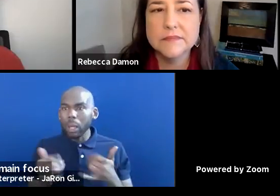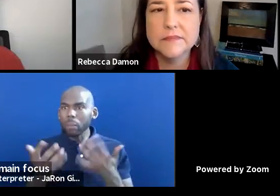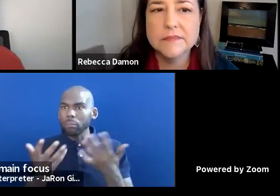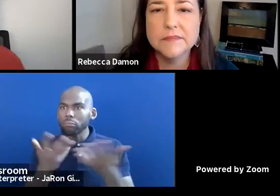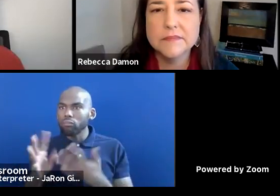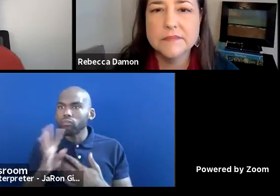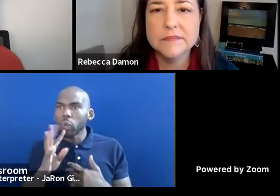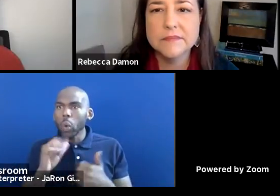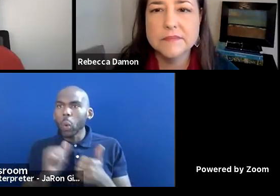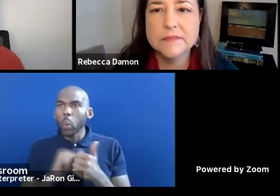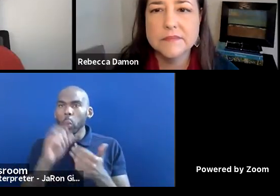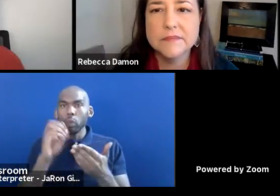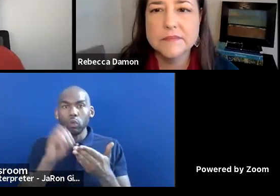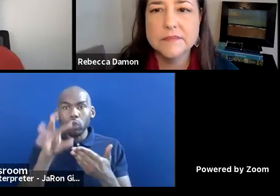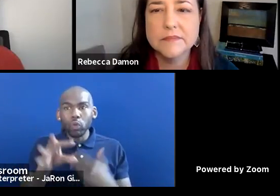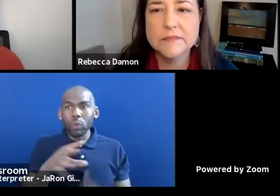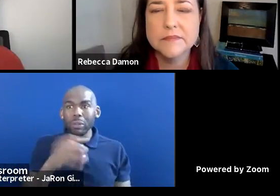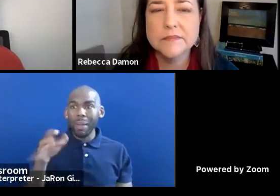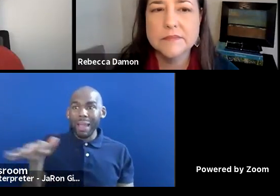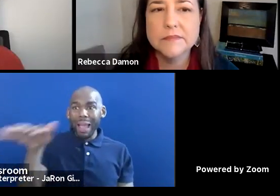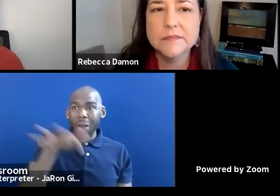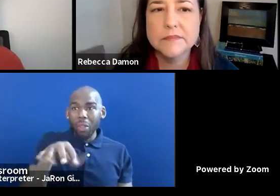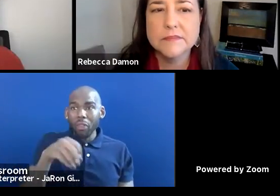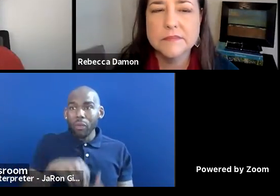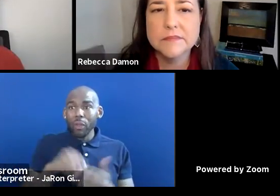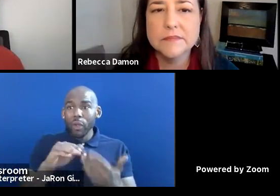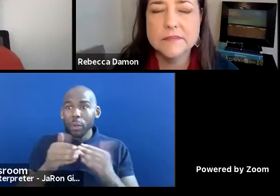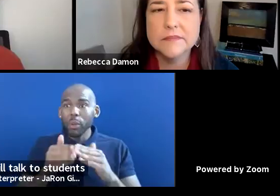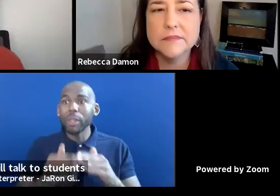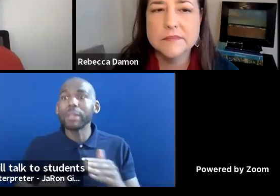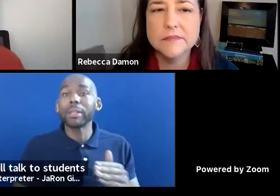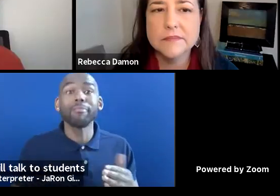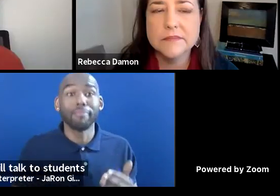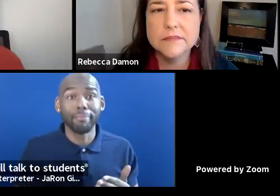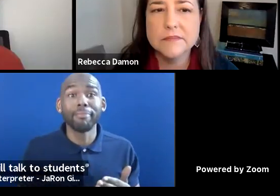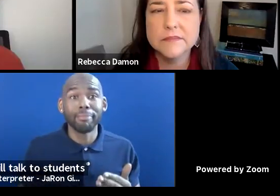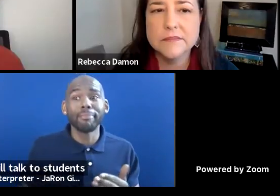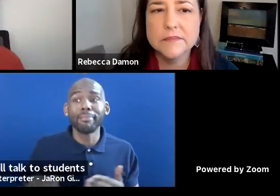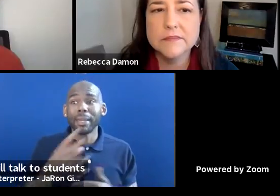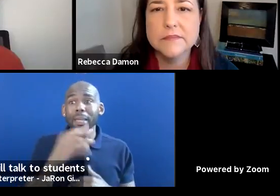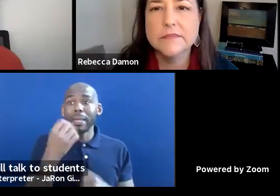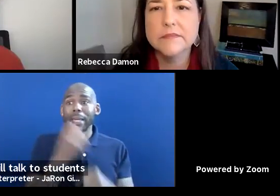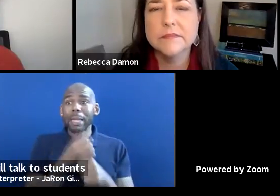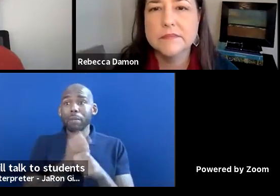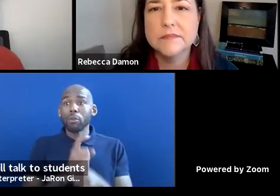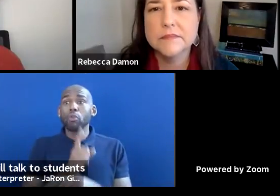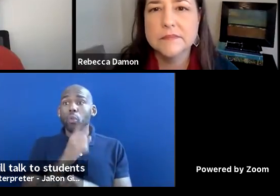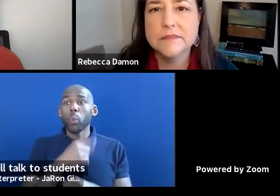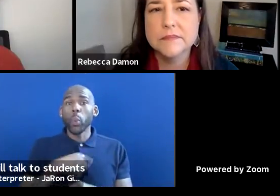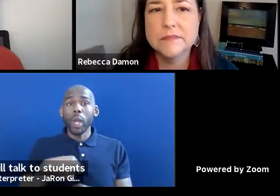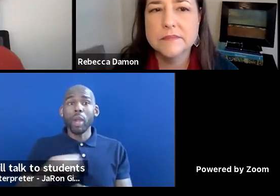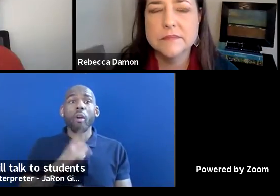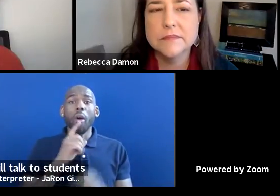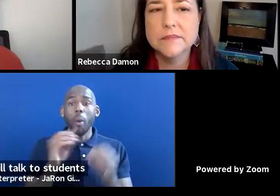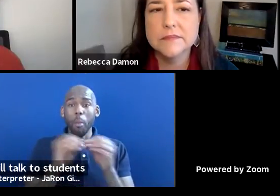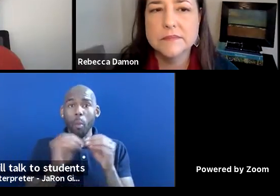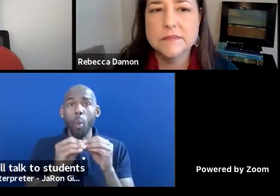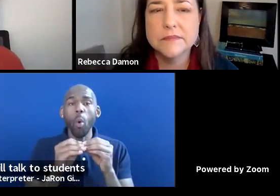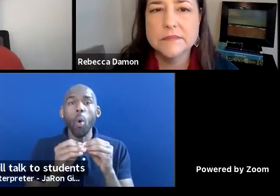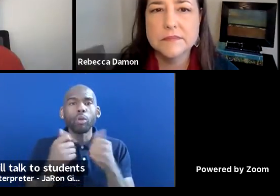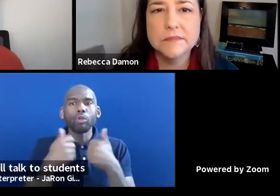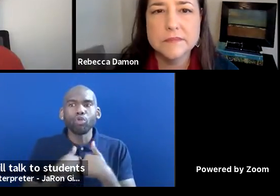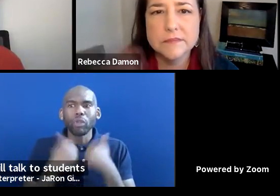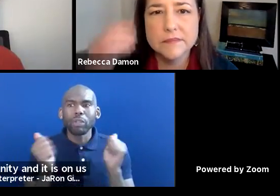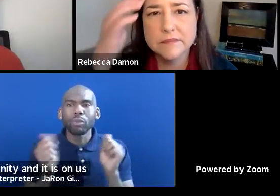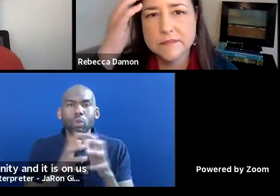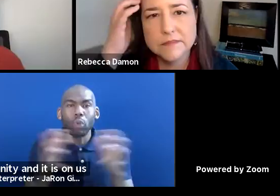and be out there in the community. And ultimately, it's on us to make sure that we're just being more transparent, because there's so much going on out there